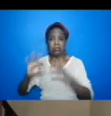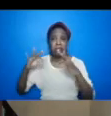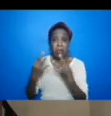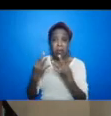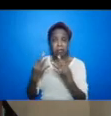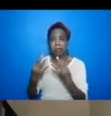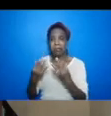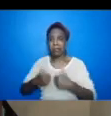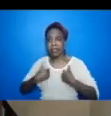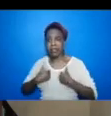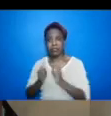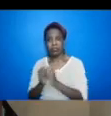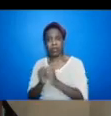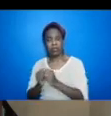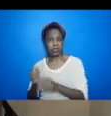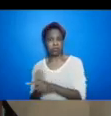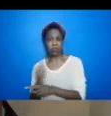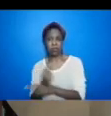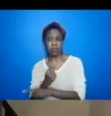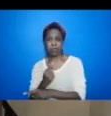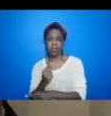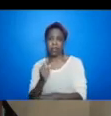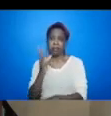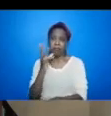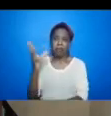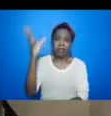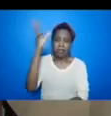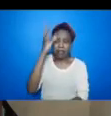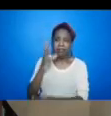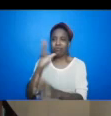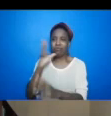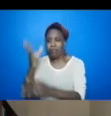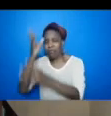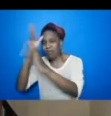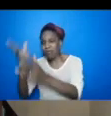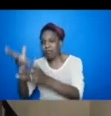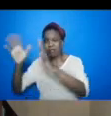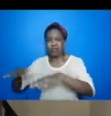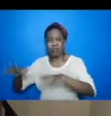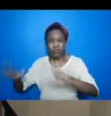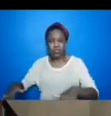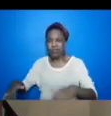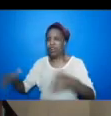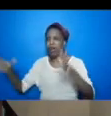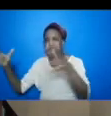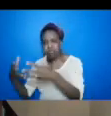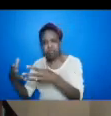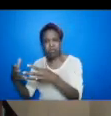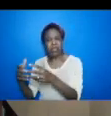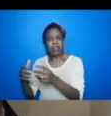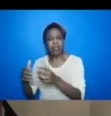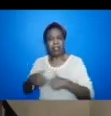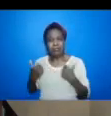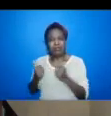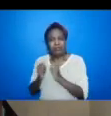proper and right thing to do. And so it's a cultural narrative, but that cultural narrative also infuses our economic models and everything